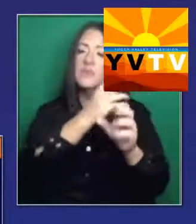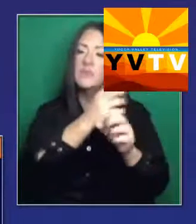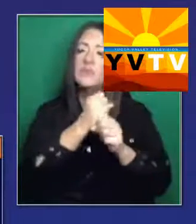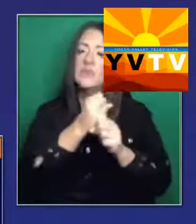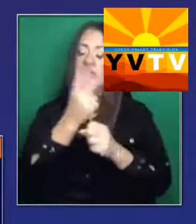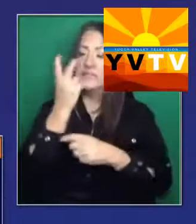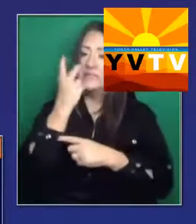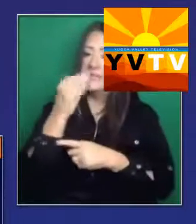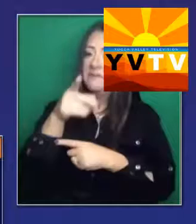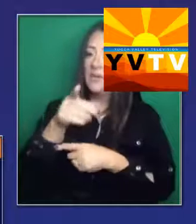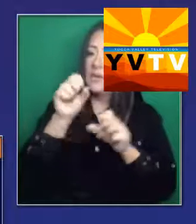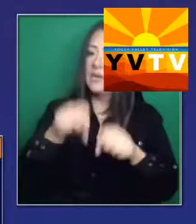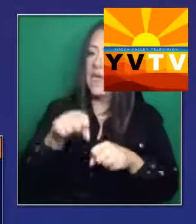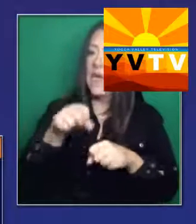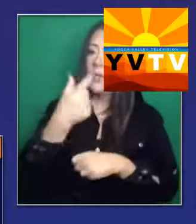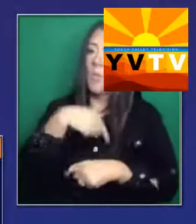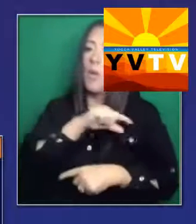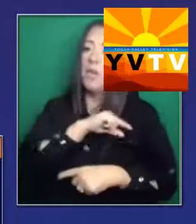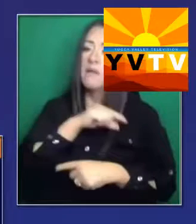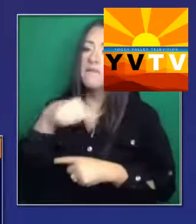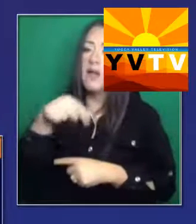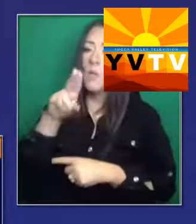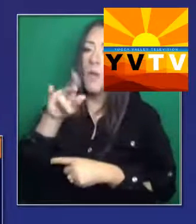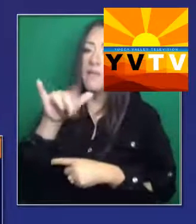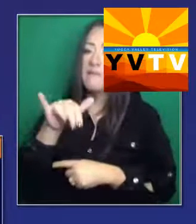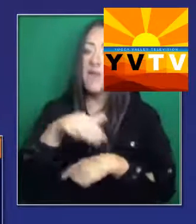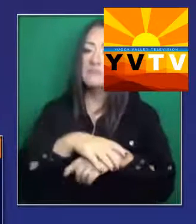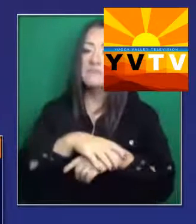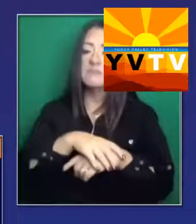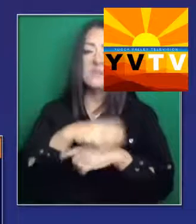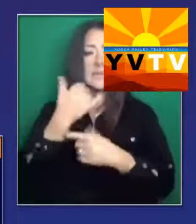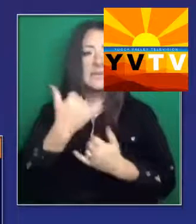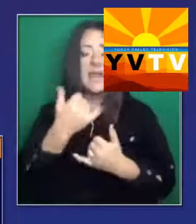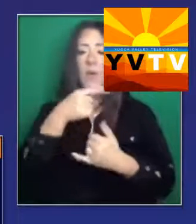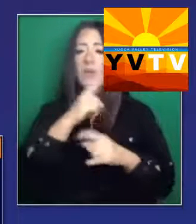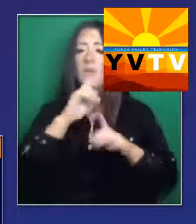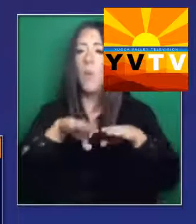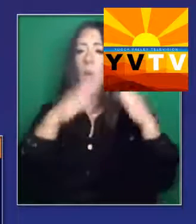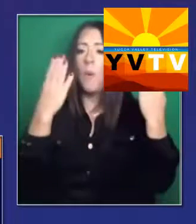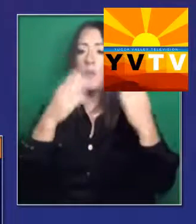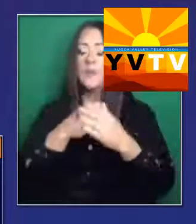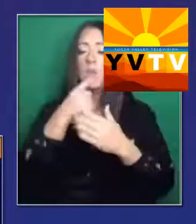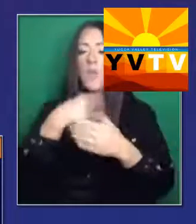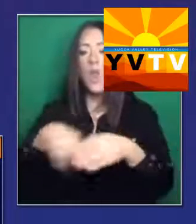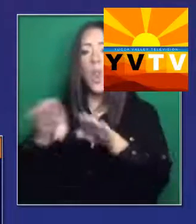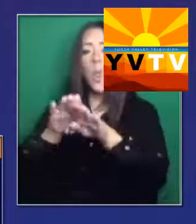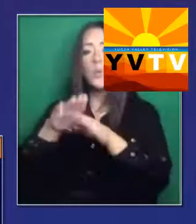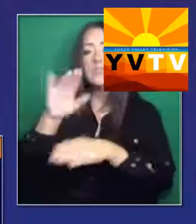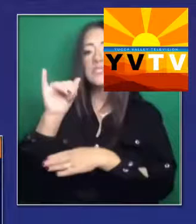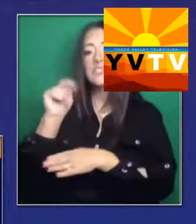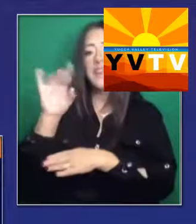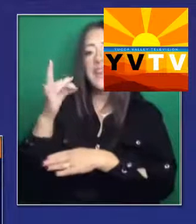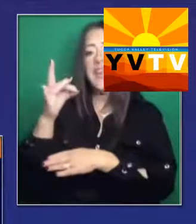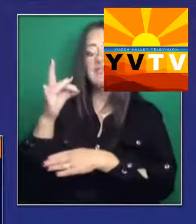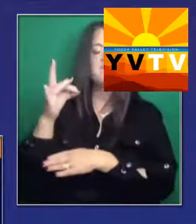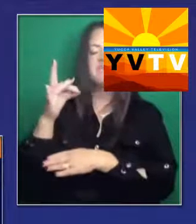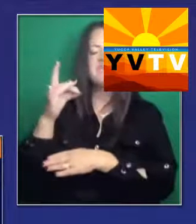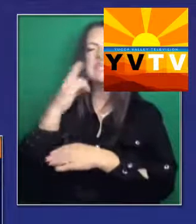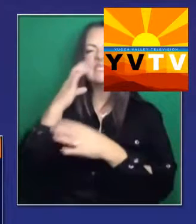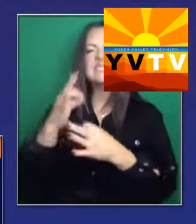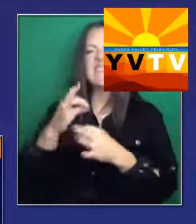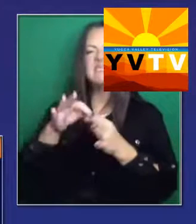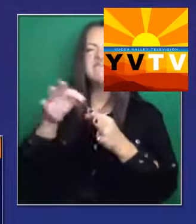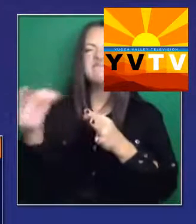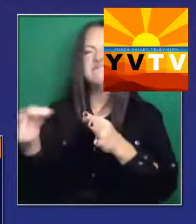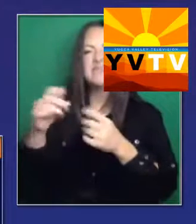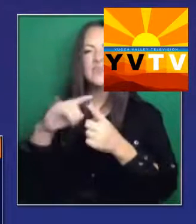so they're open right now. This grant process, it was going to close the door on the 8th. We just extended it to the 13th. And that's why I just